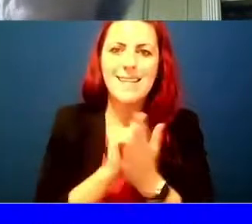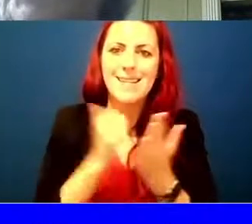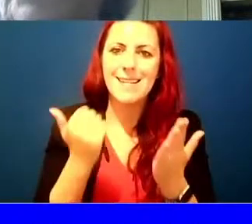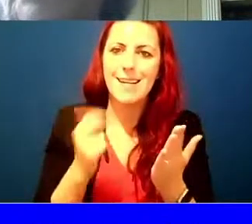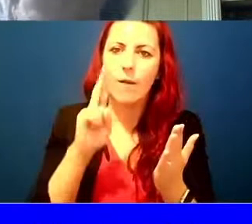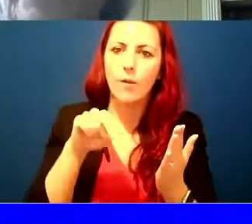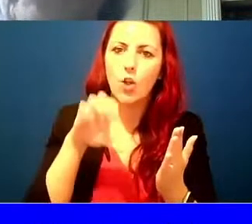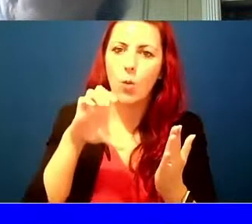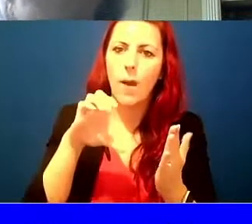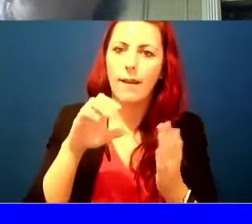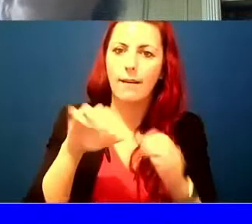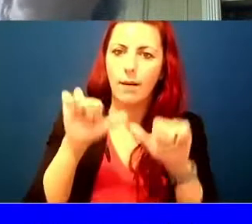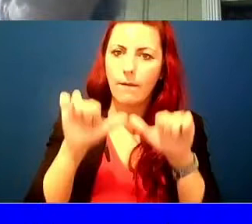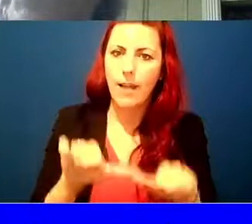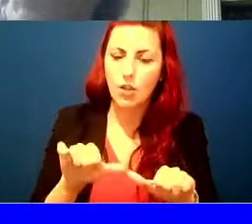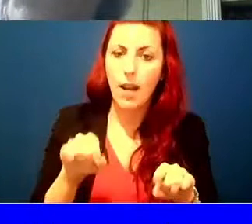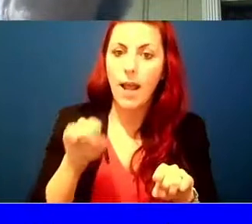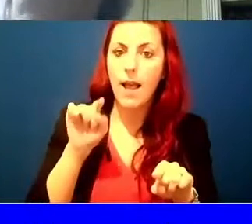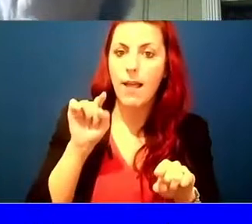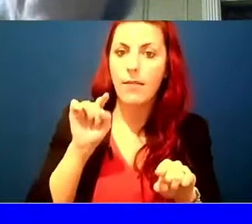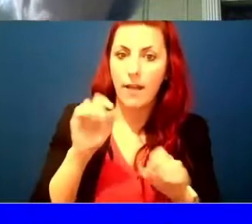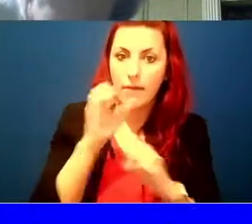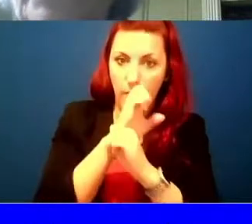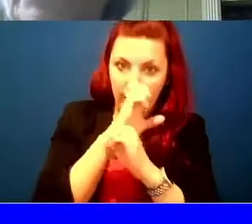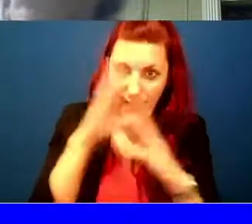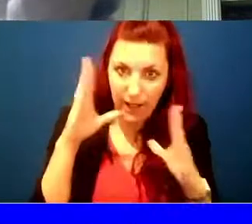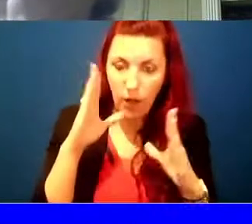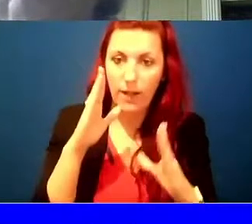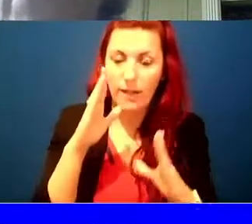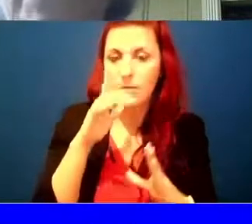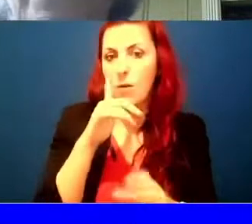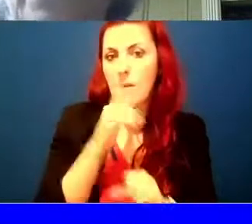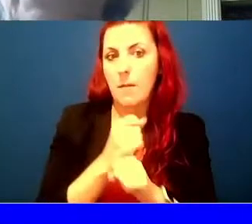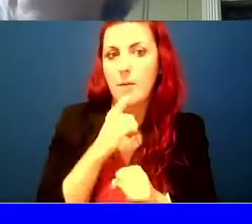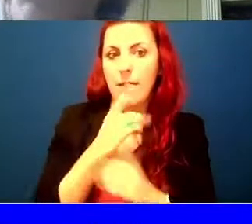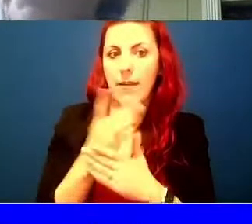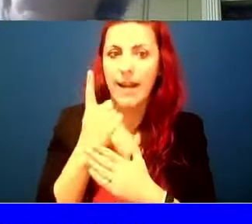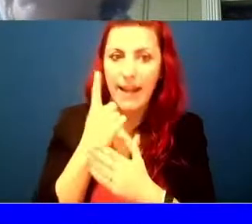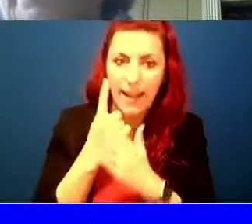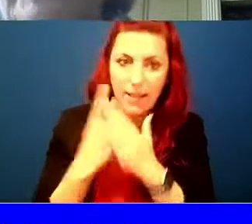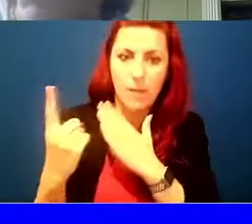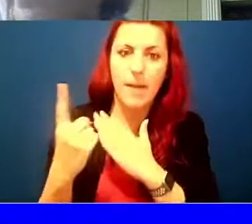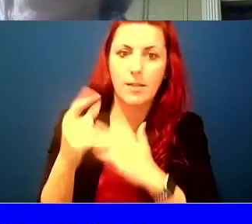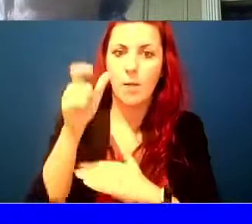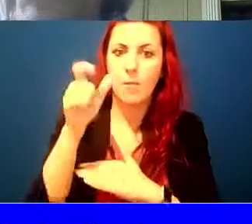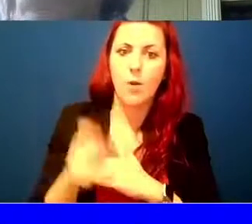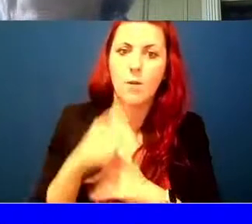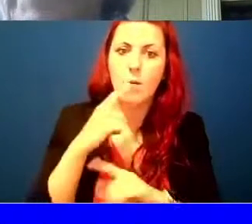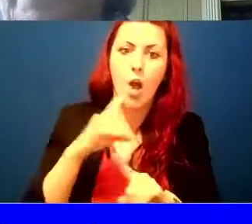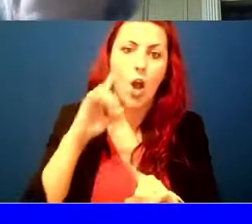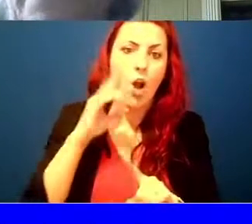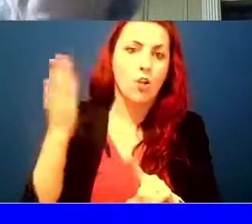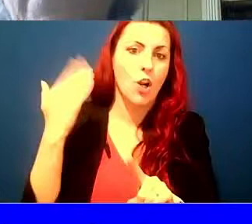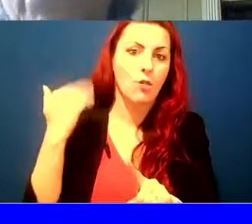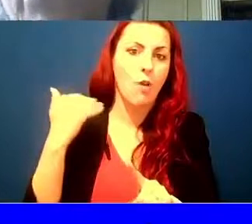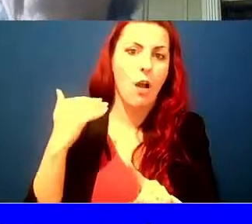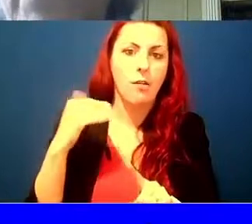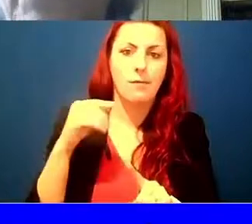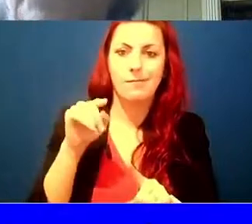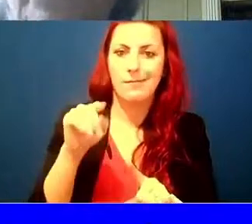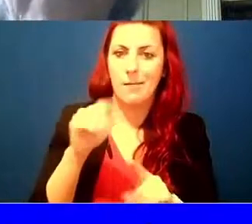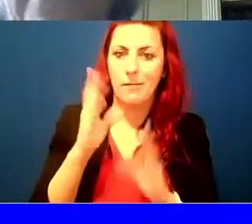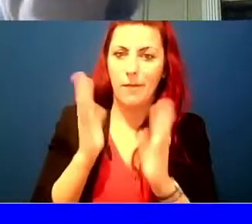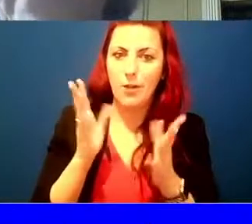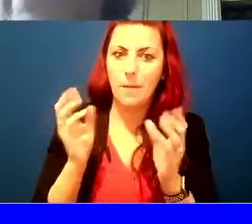clearly looks to an independent authority. So I heard what Ray Byrne said earlier in terms of looking at the various, like PICOR,